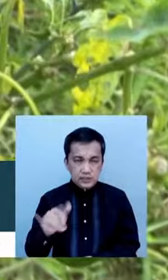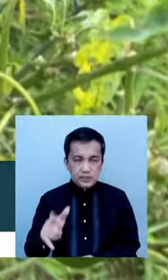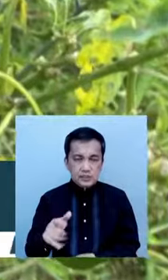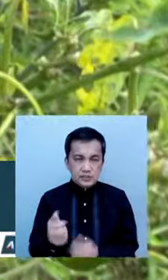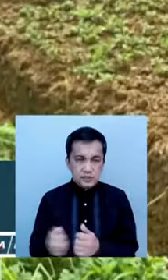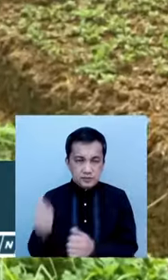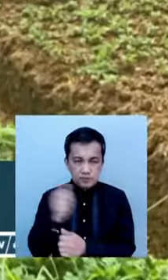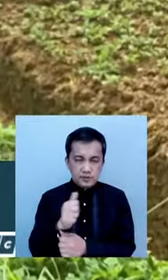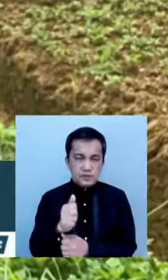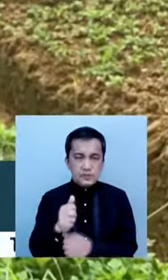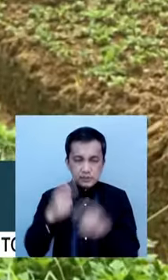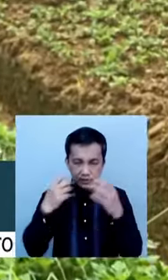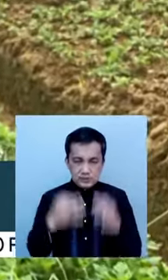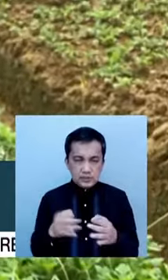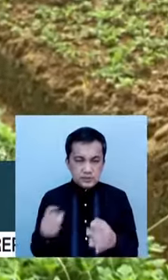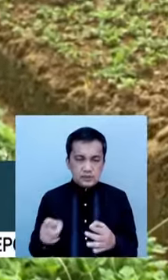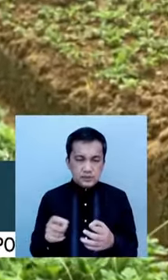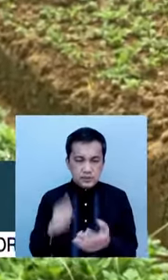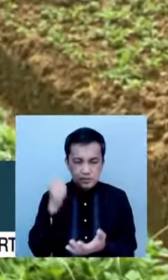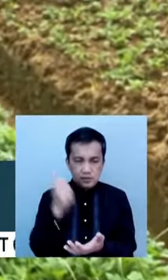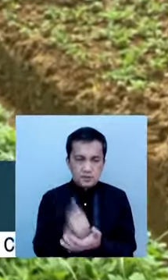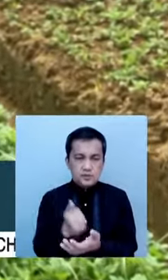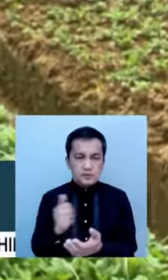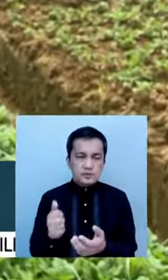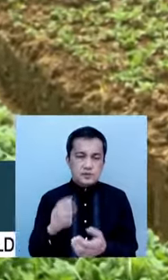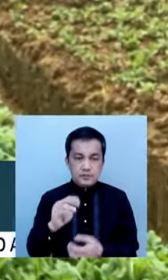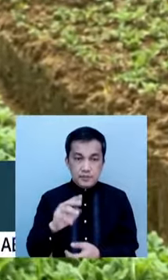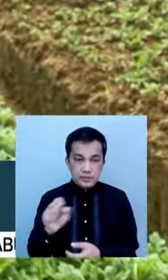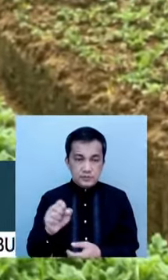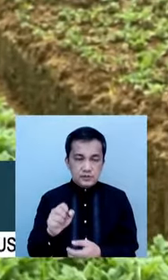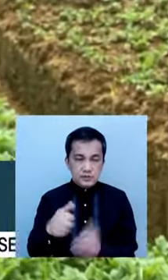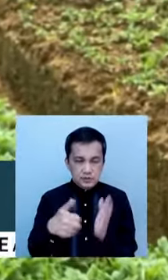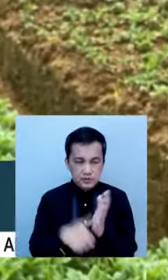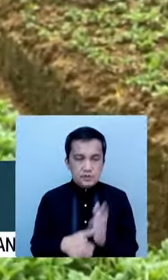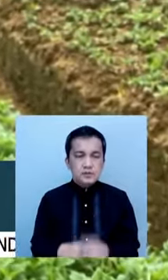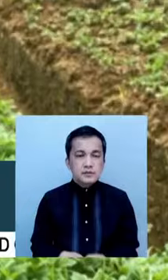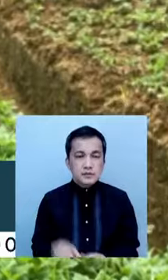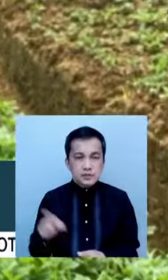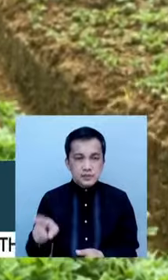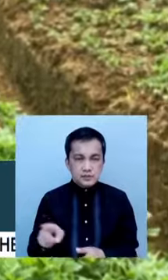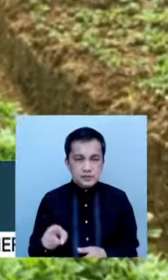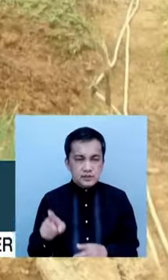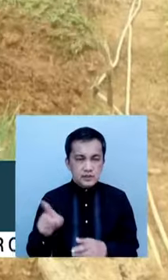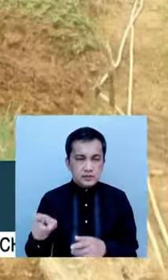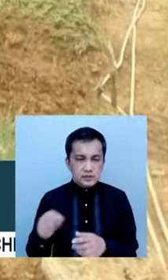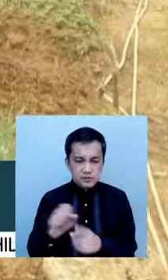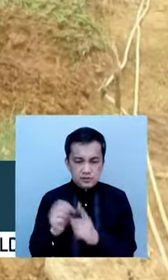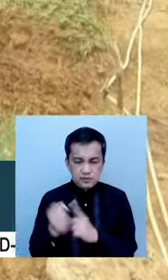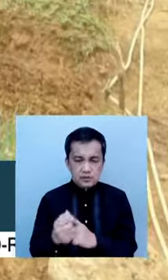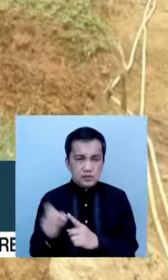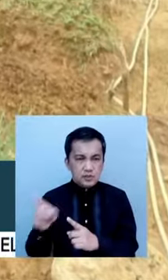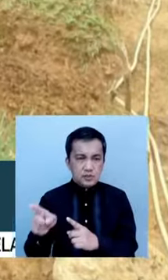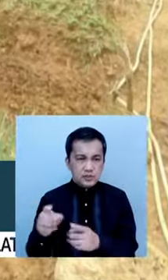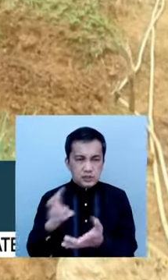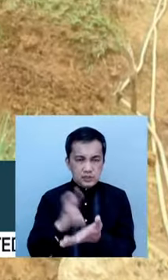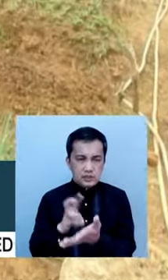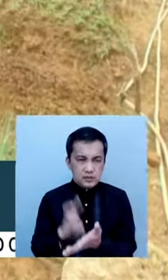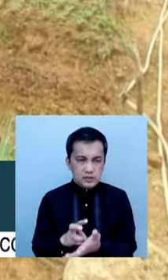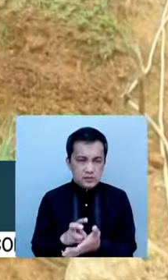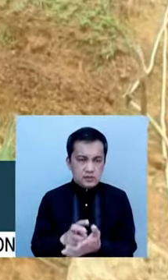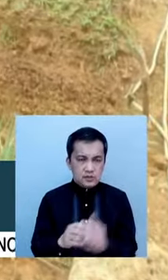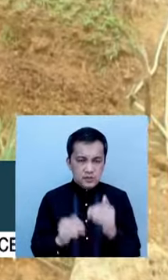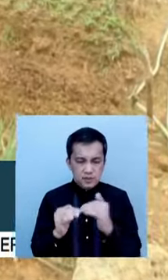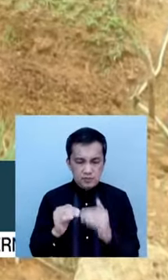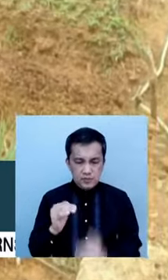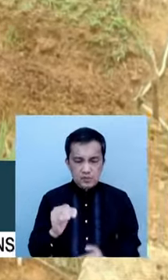the resolution which was approved in mass motion. Garganera said that the rainfall condition of these areas are way below